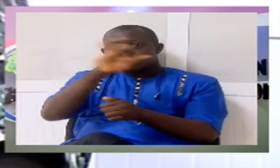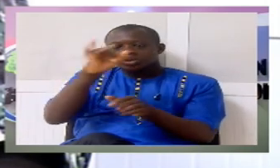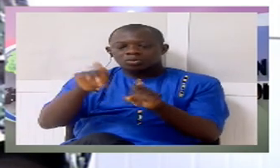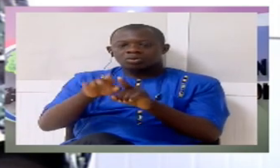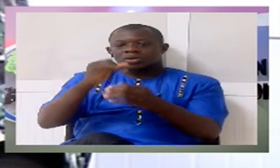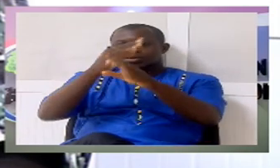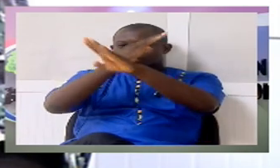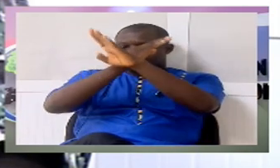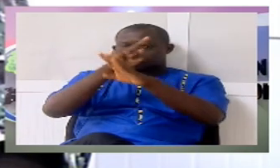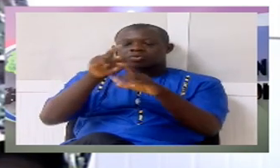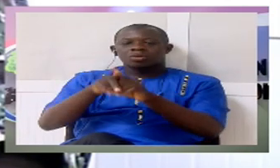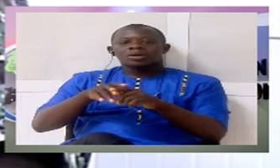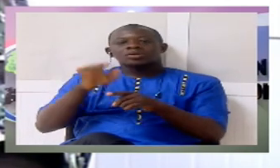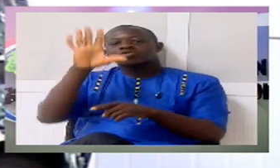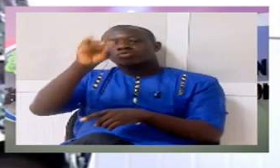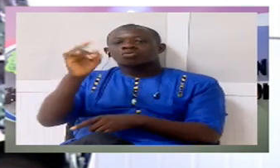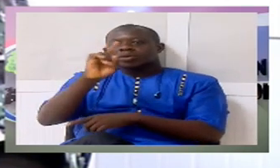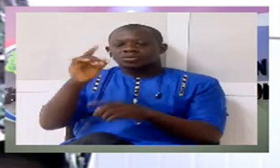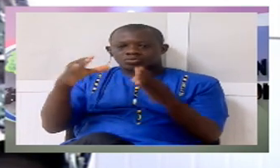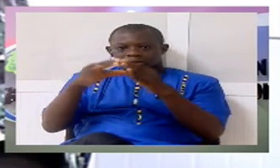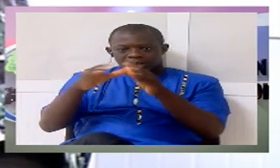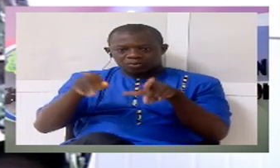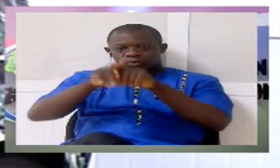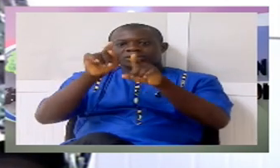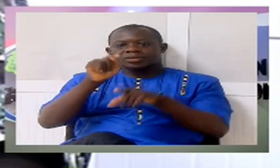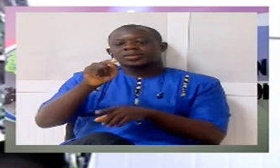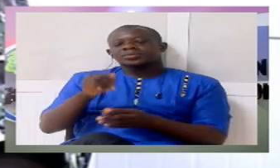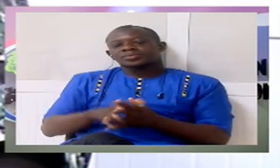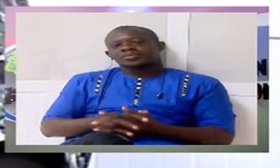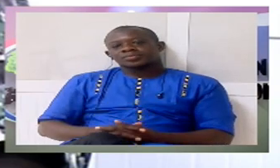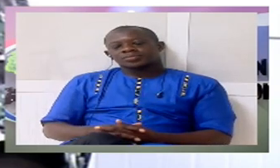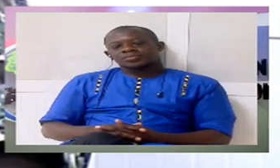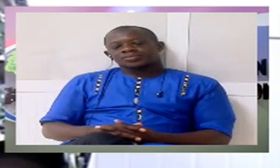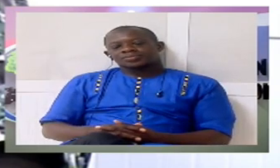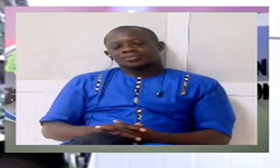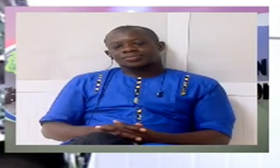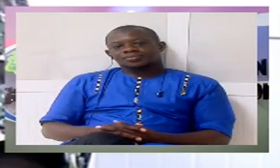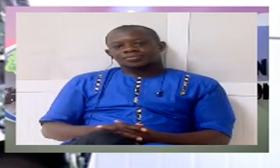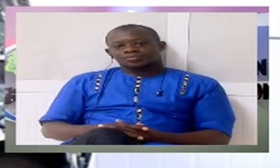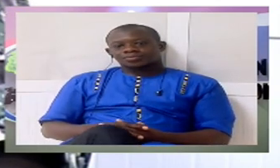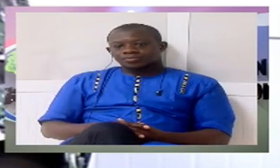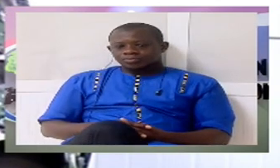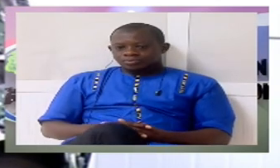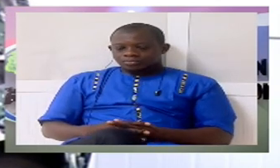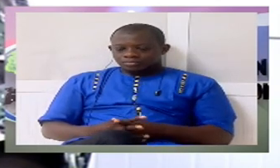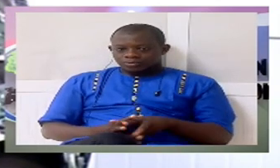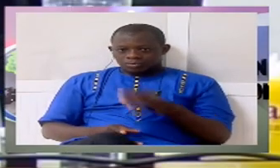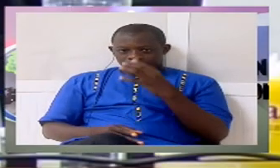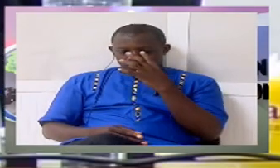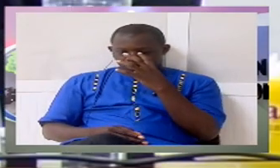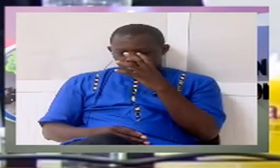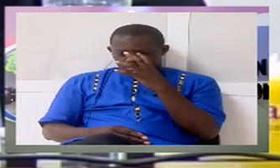ci jamono ji nga don jangam sa liggey soldat lan lañ la wax ne su lolu xewé mom nga wara def. When you see